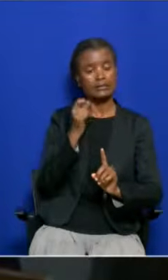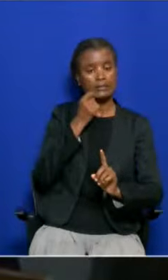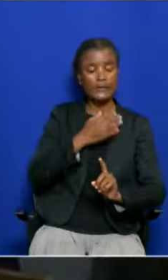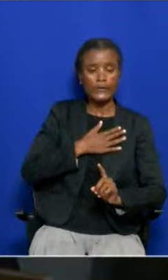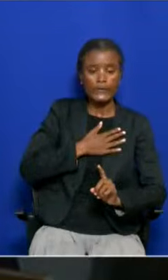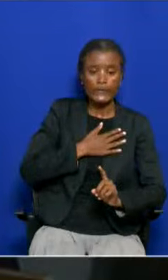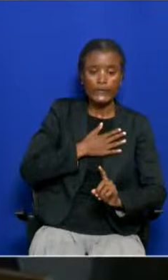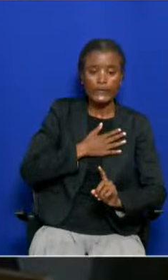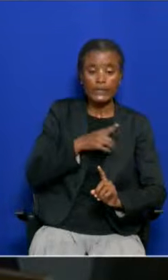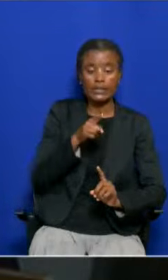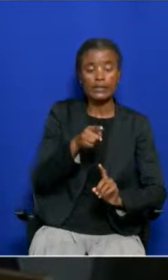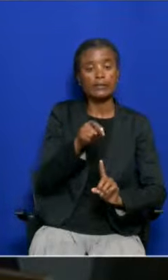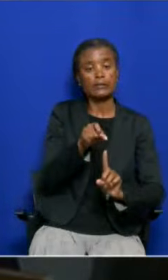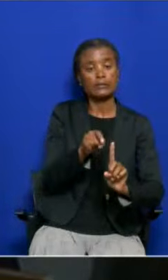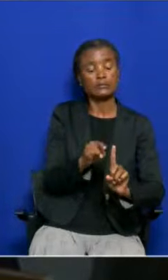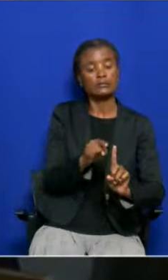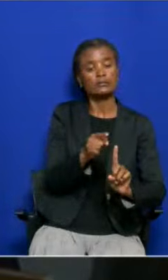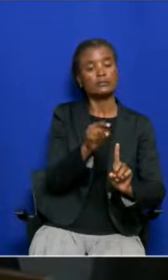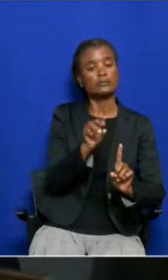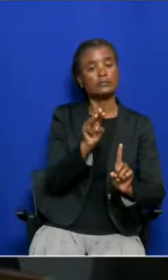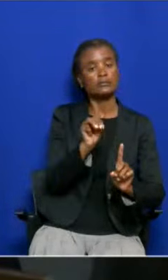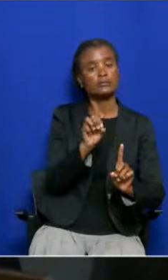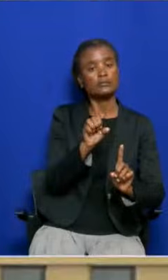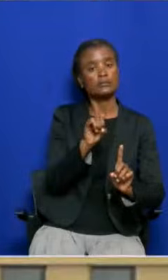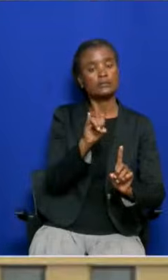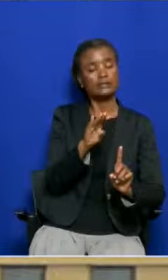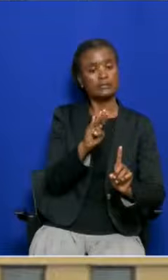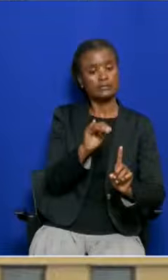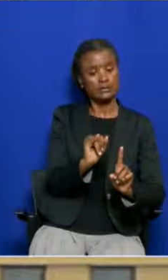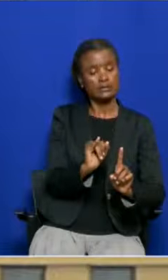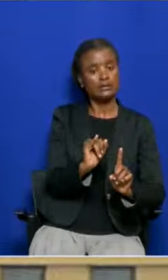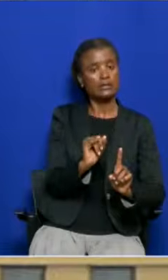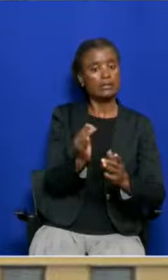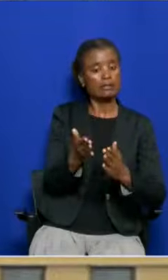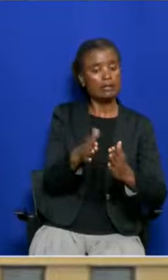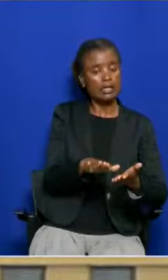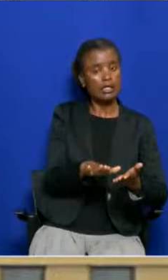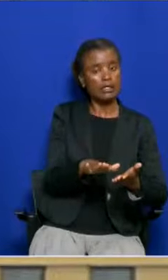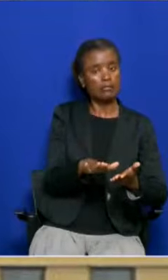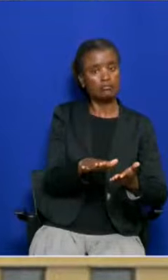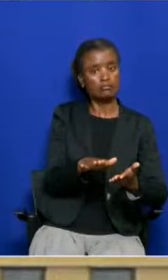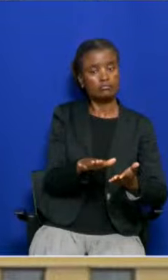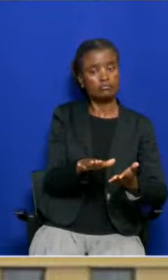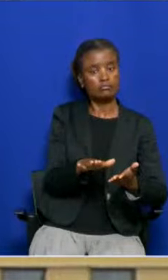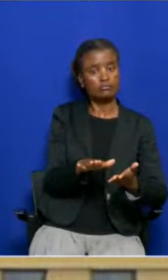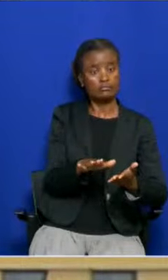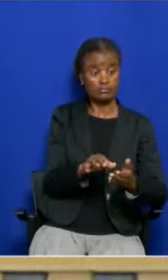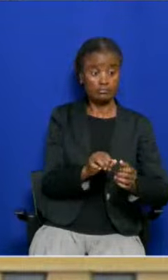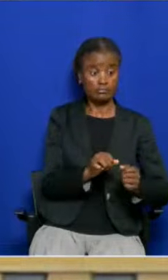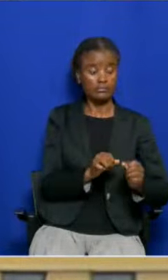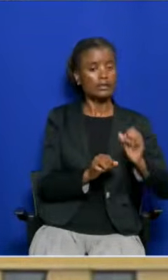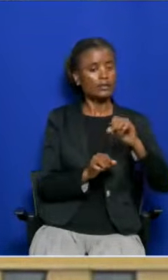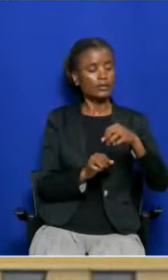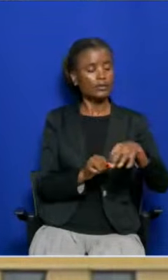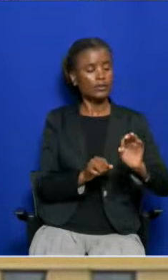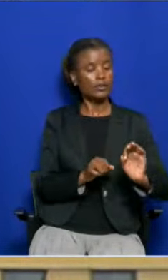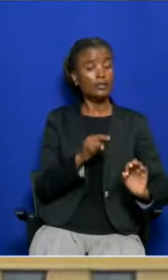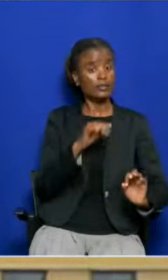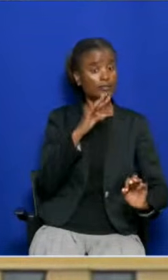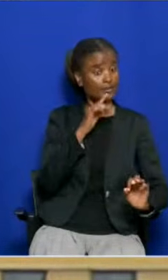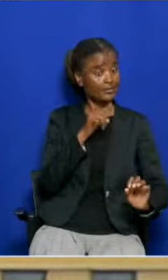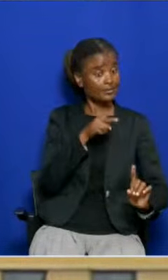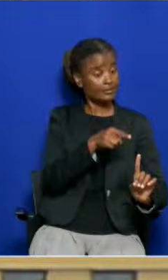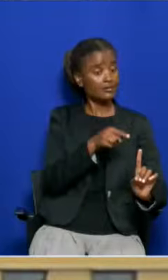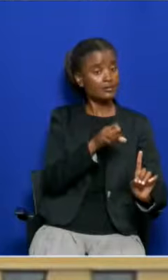Msibi? That's correct. So he did express condolences in relation to the death of Mr. Msibi.